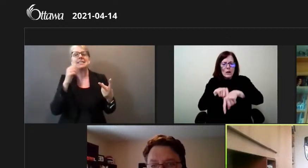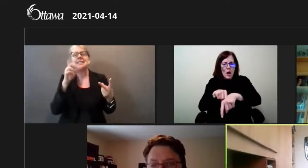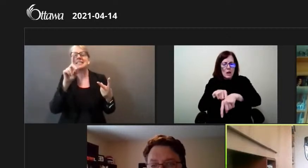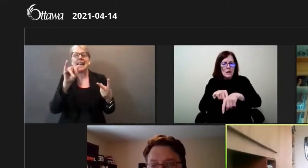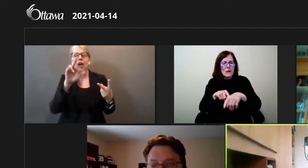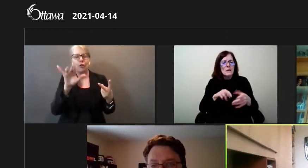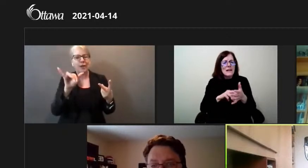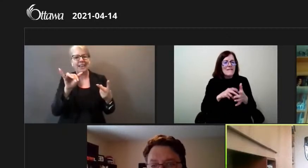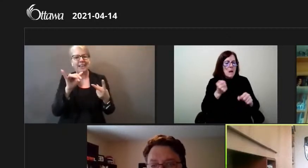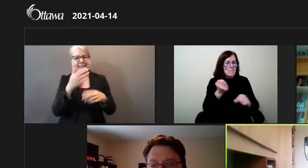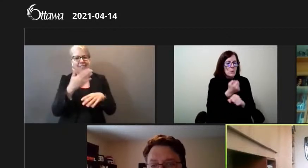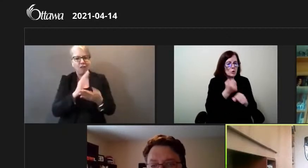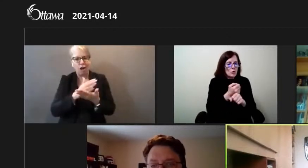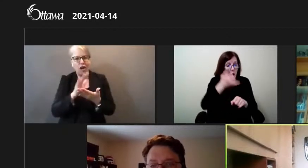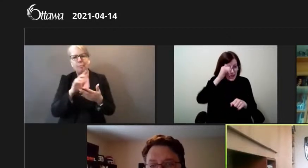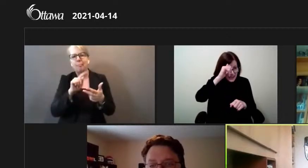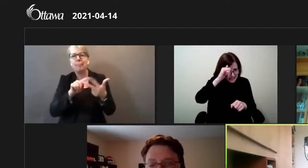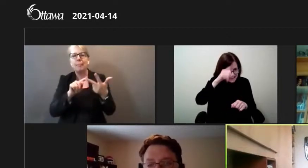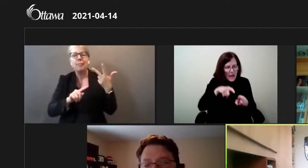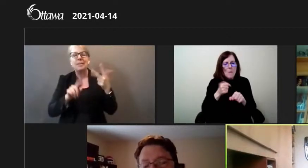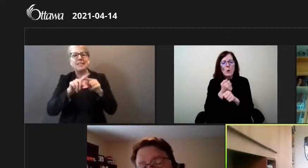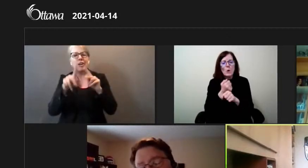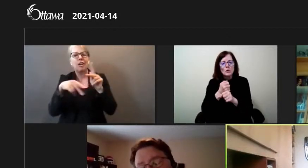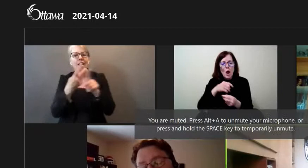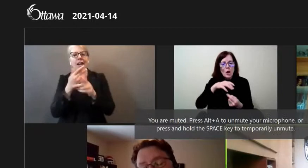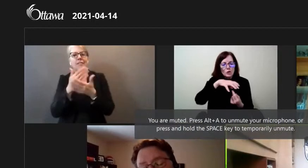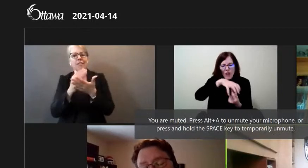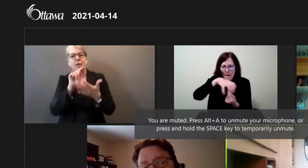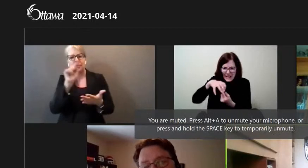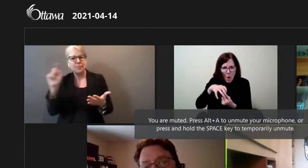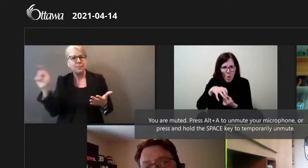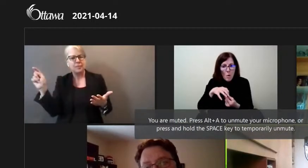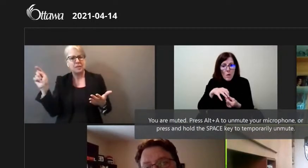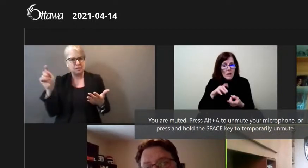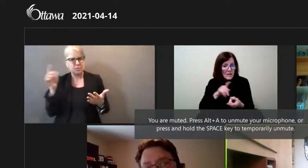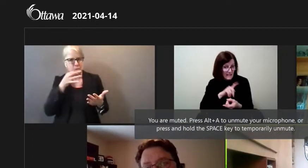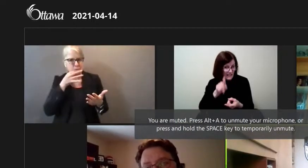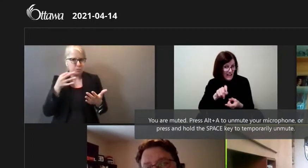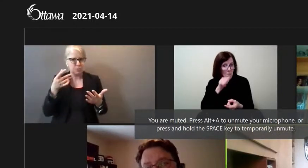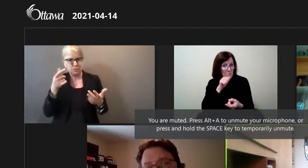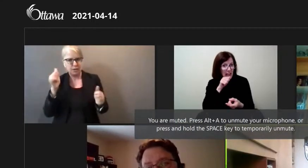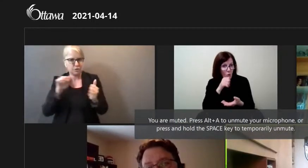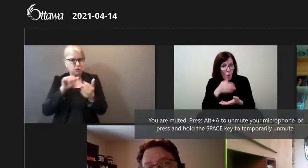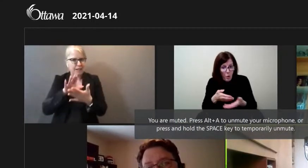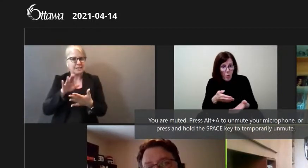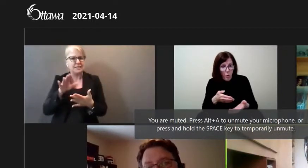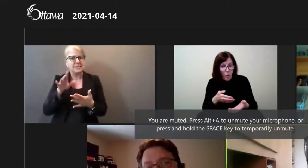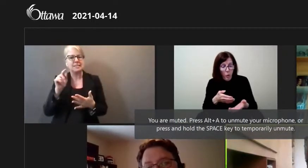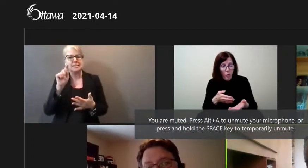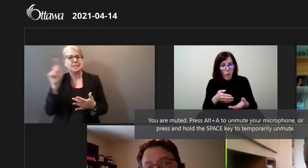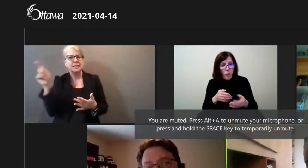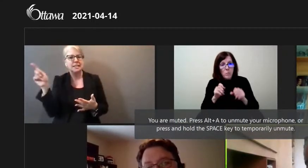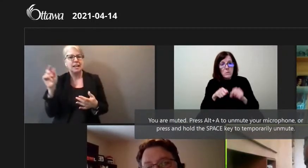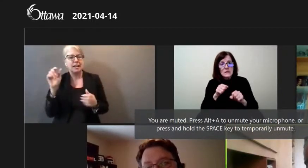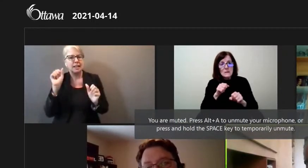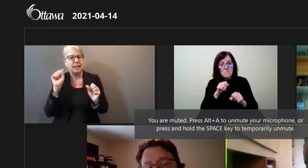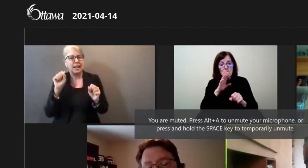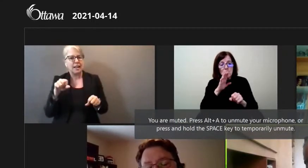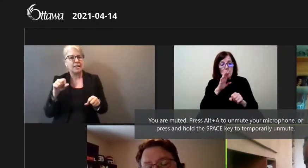Do you be able anytime soon to maybe we address if they can